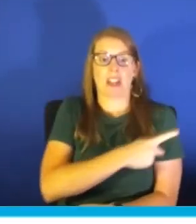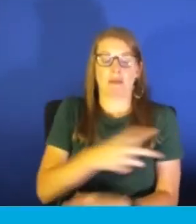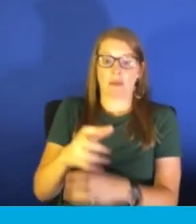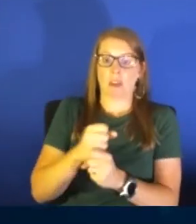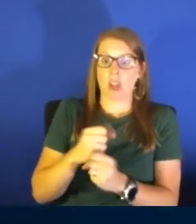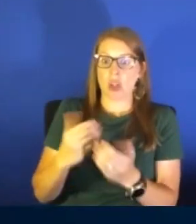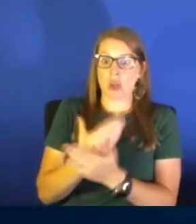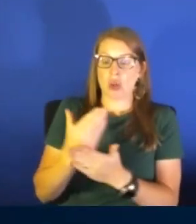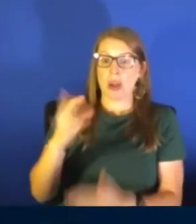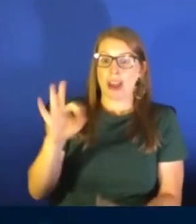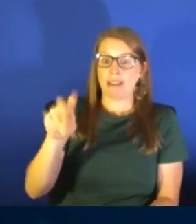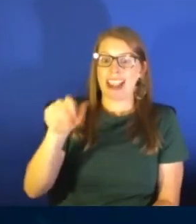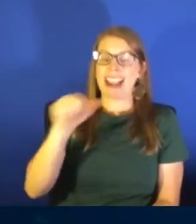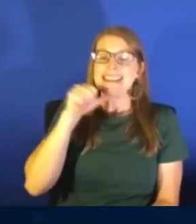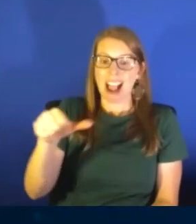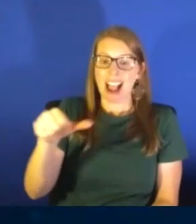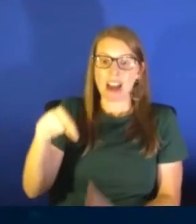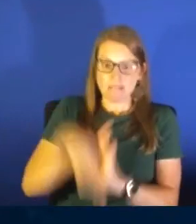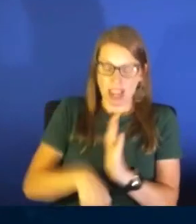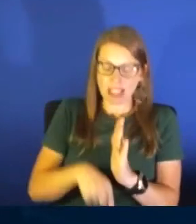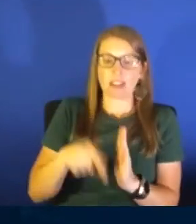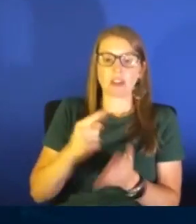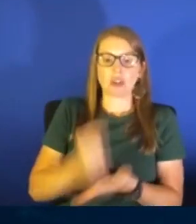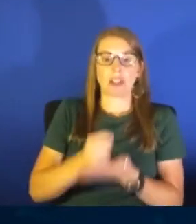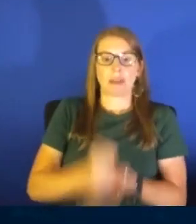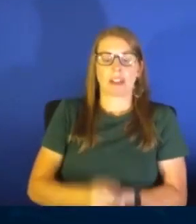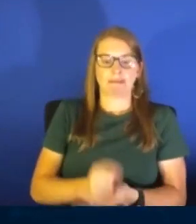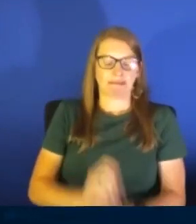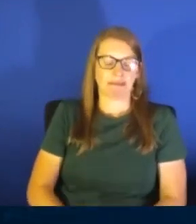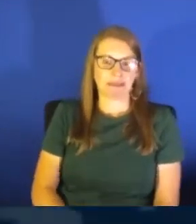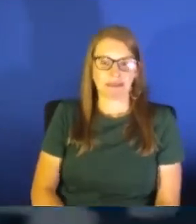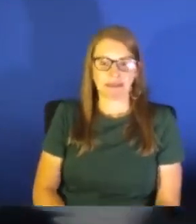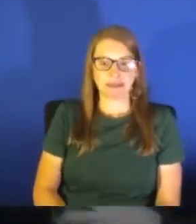treatment. Join us at 8 on these social media channels.